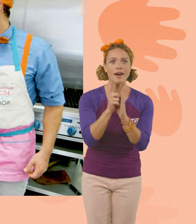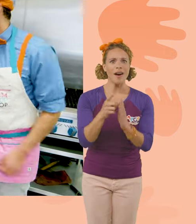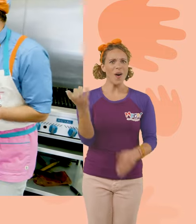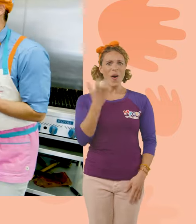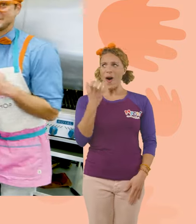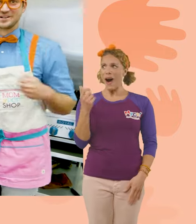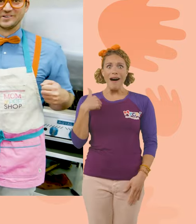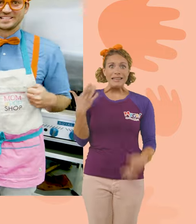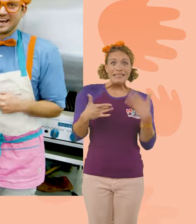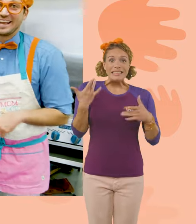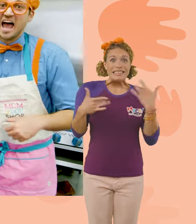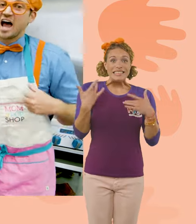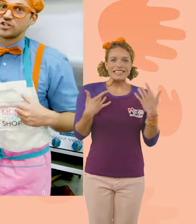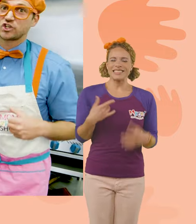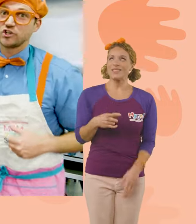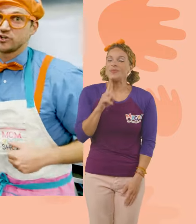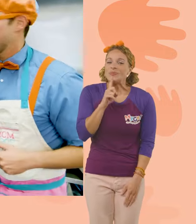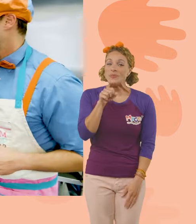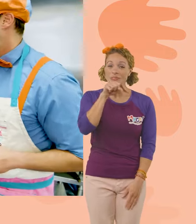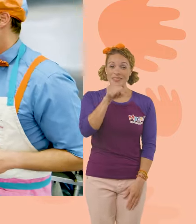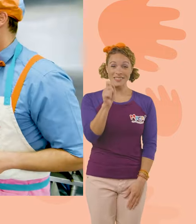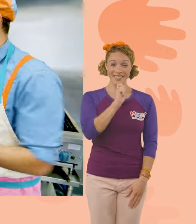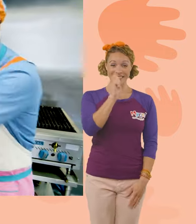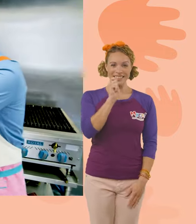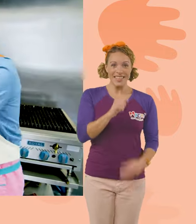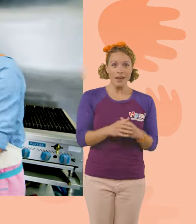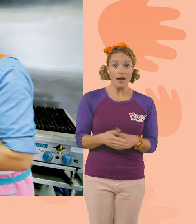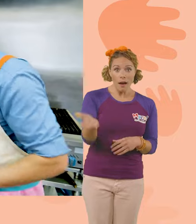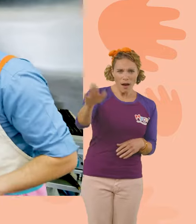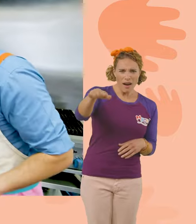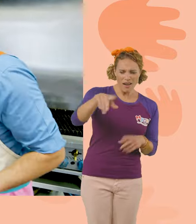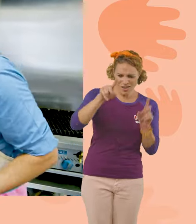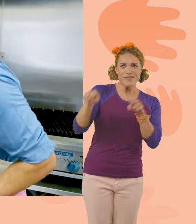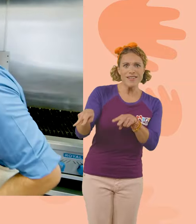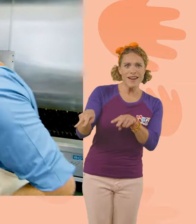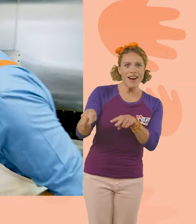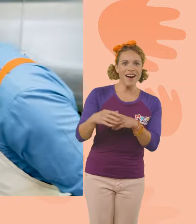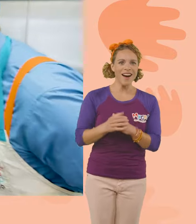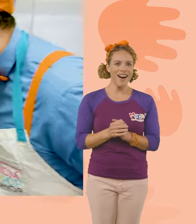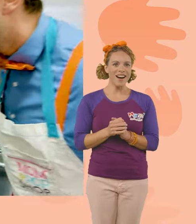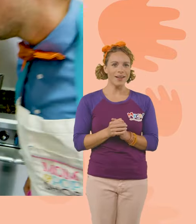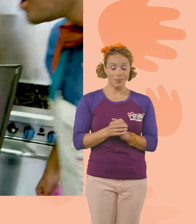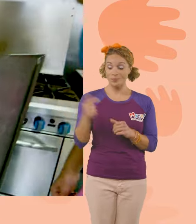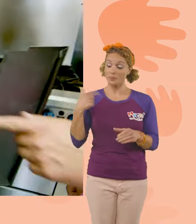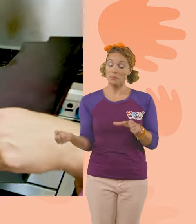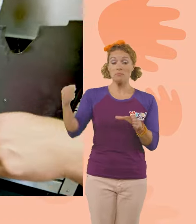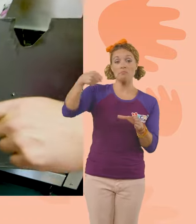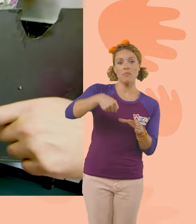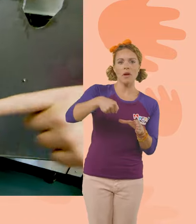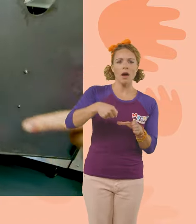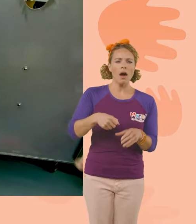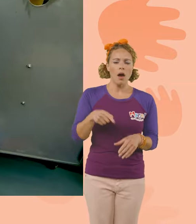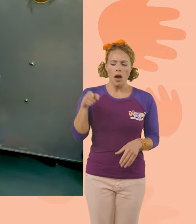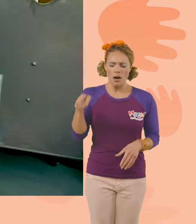Wow, I'm so excited. I sure do love popsicles. Hey, check it out. Let's put it in. Whoa,